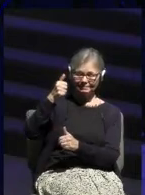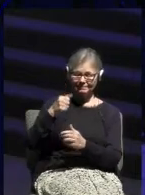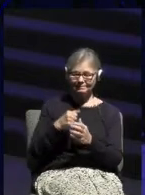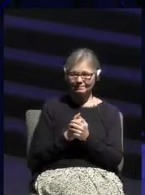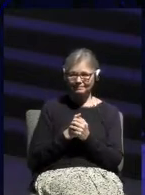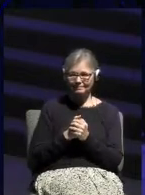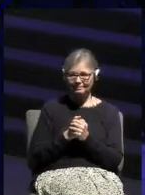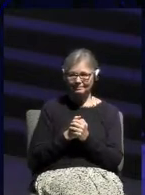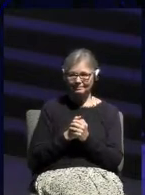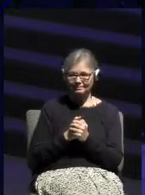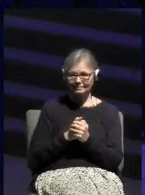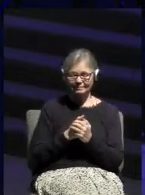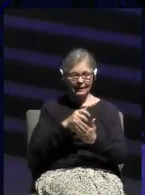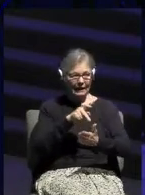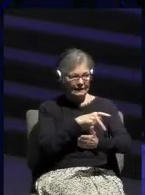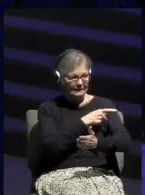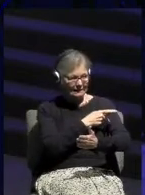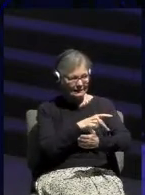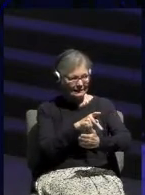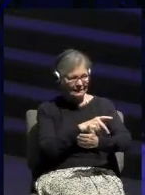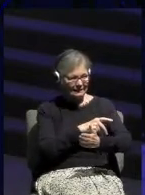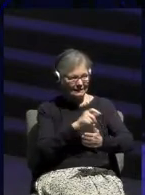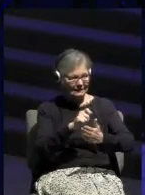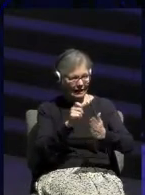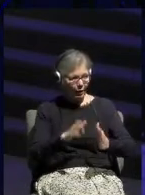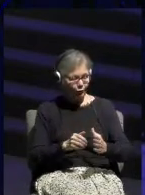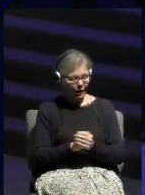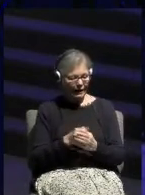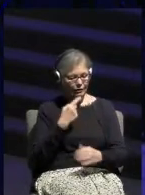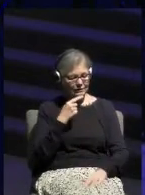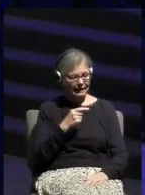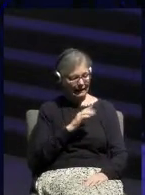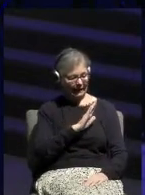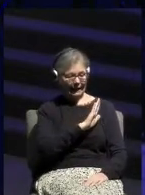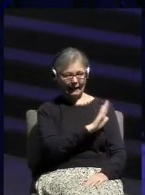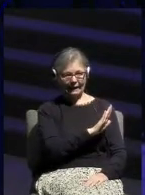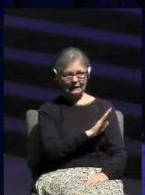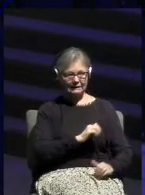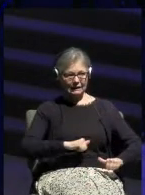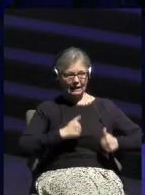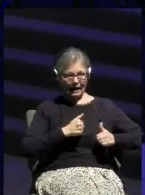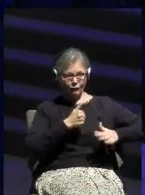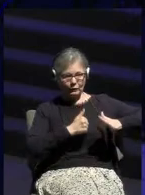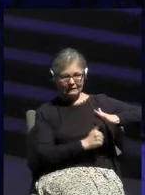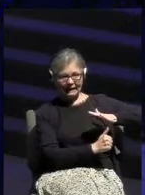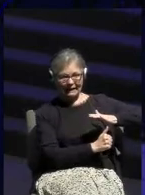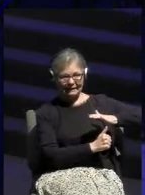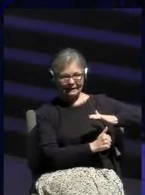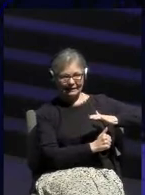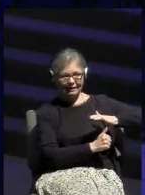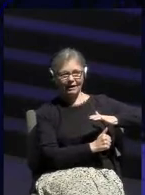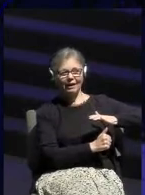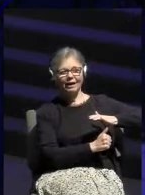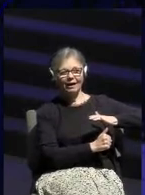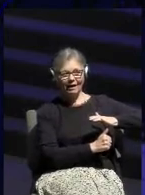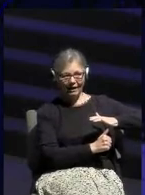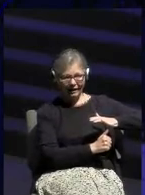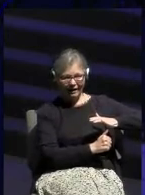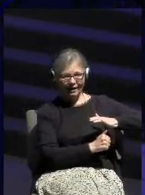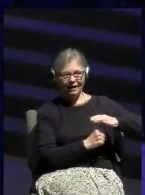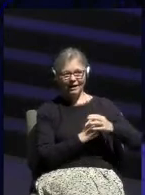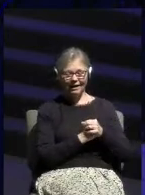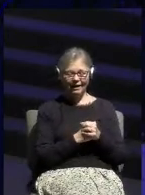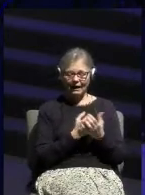The psalmist is telling us that his life was hidden from others because there was a